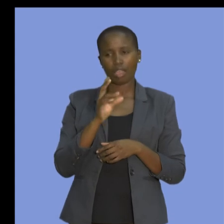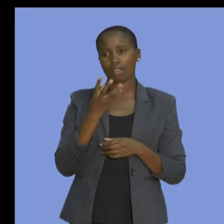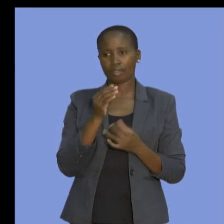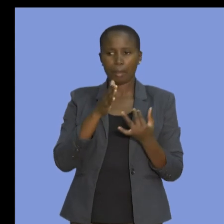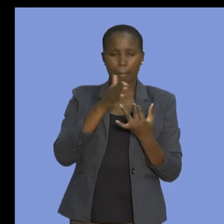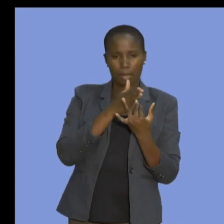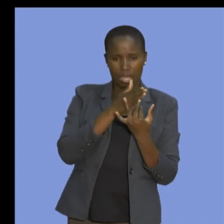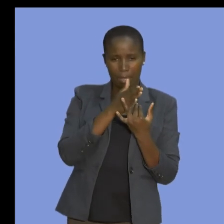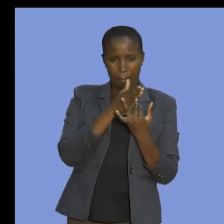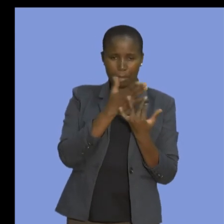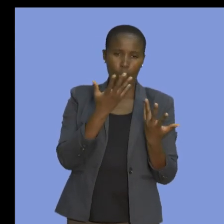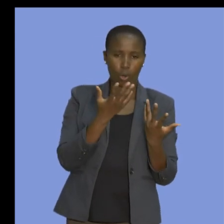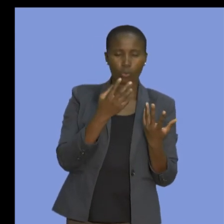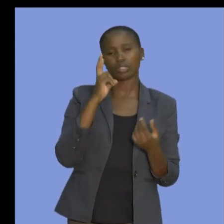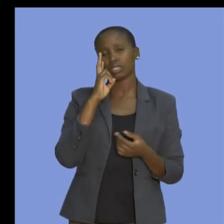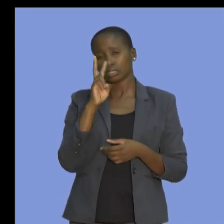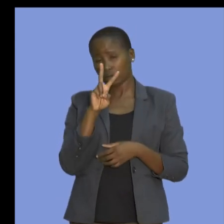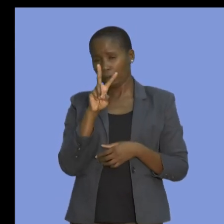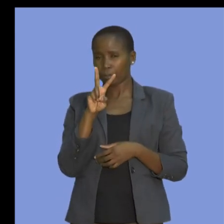We can also, how? Let's see that.